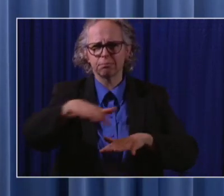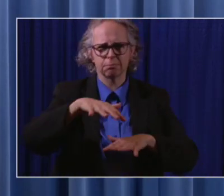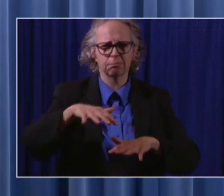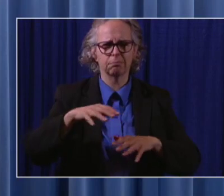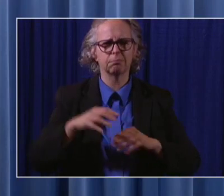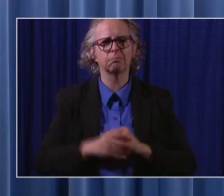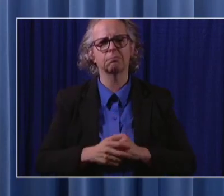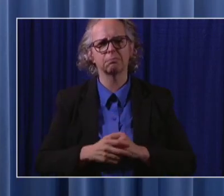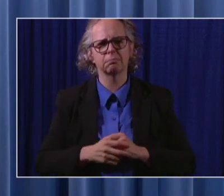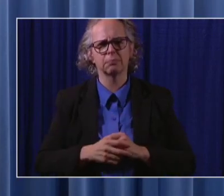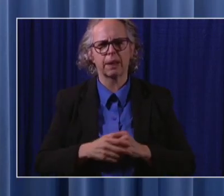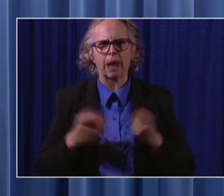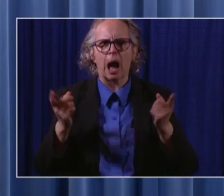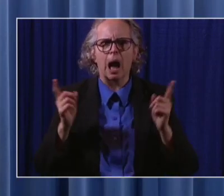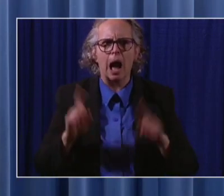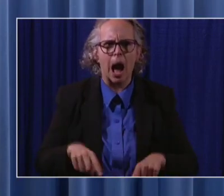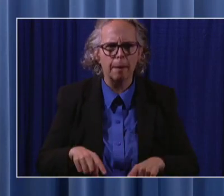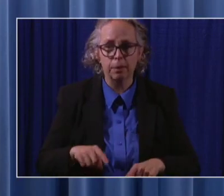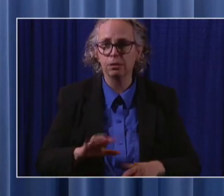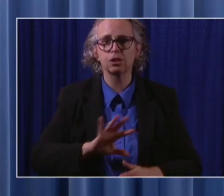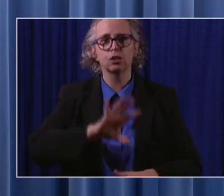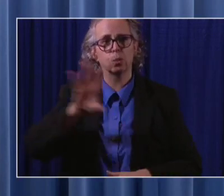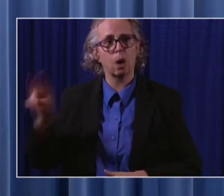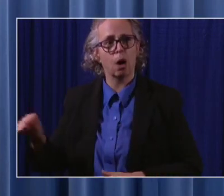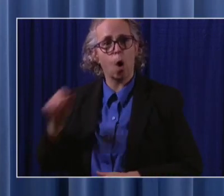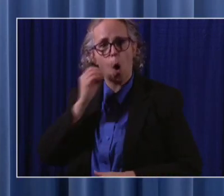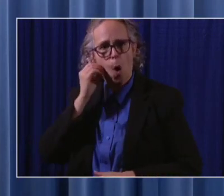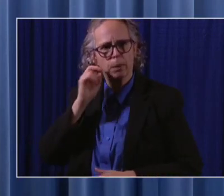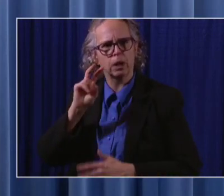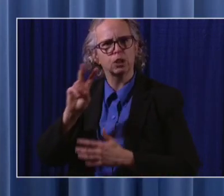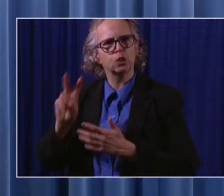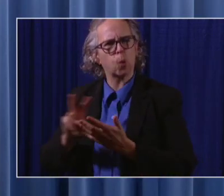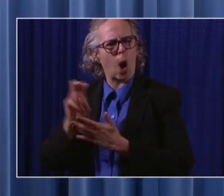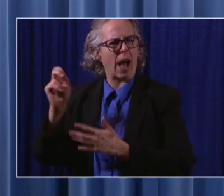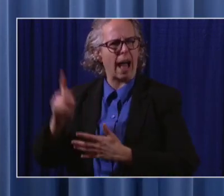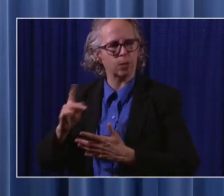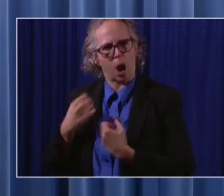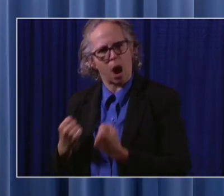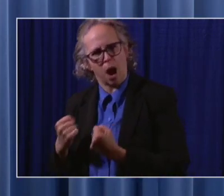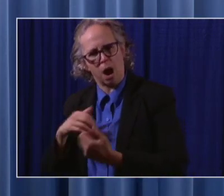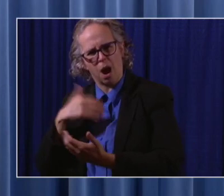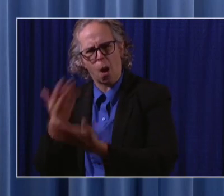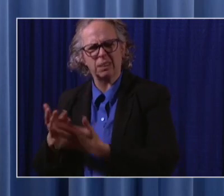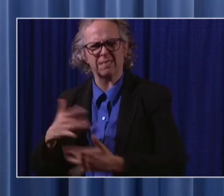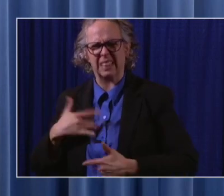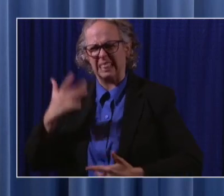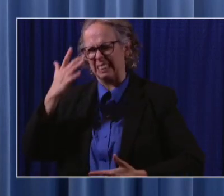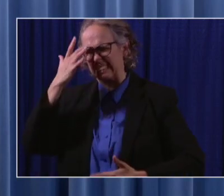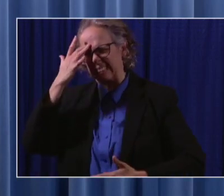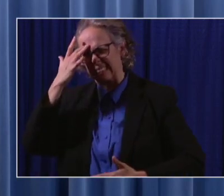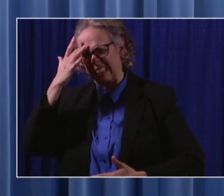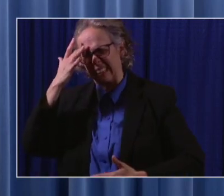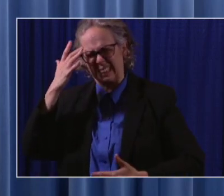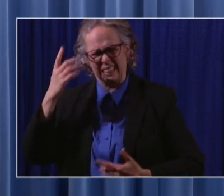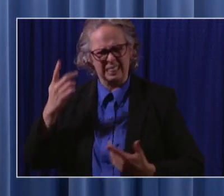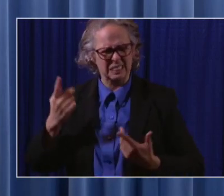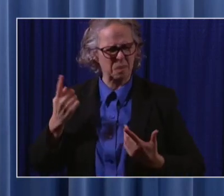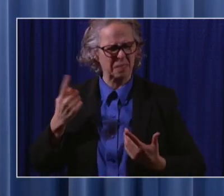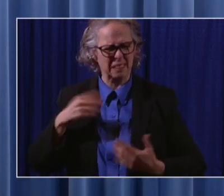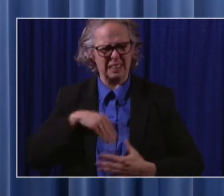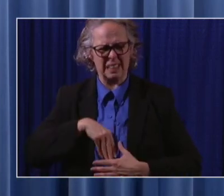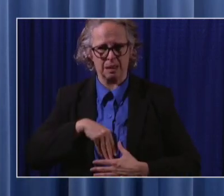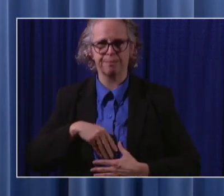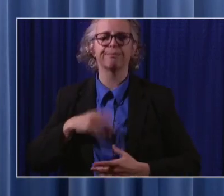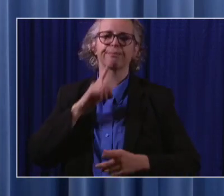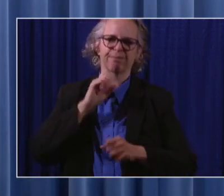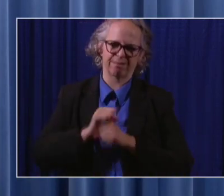hours away. She then later started feeling sick. She learned her friends had tested positive, then she did too. Her parents got